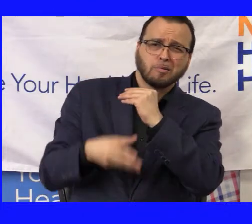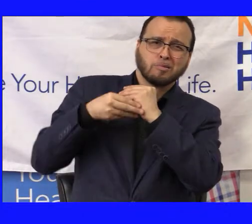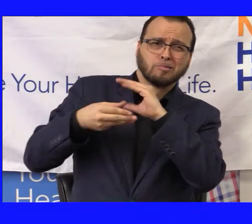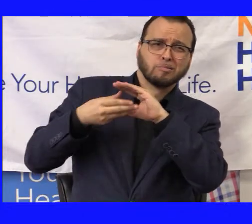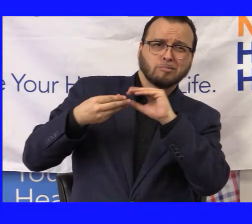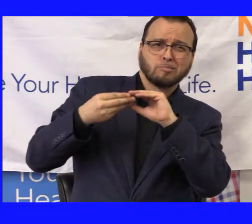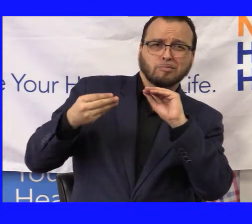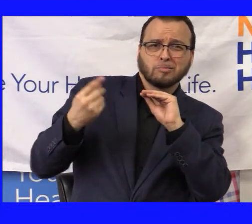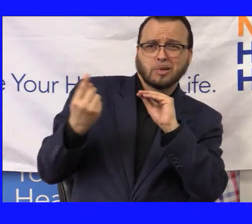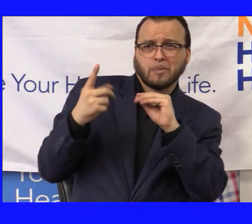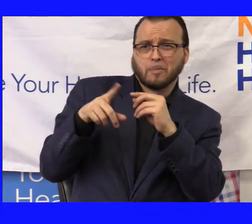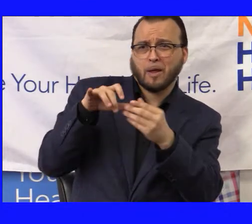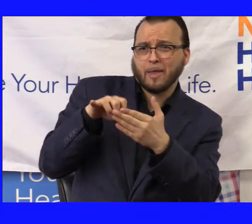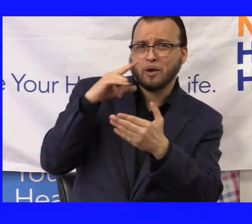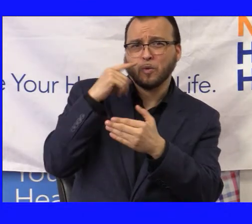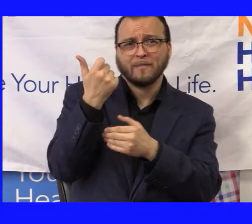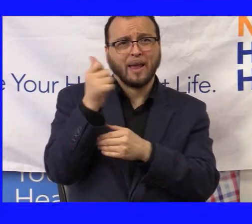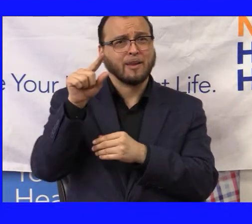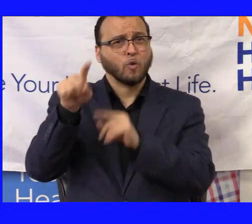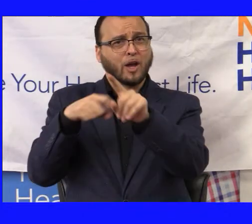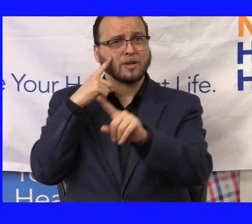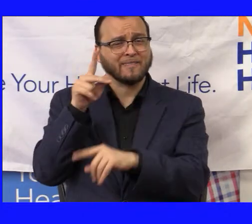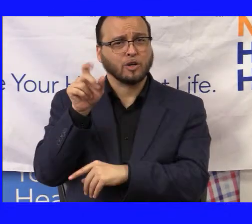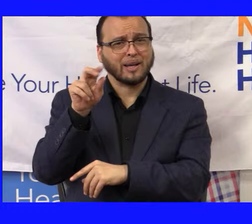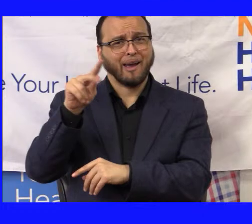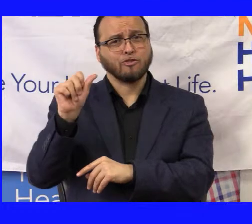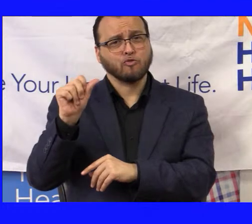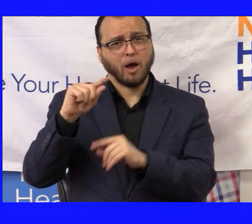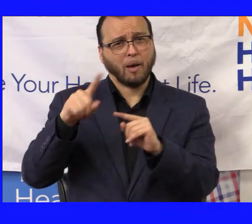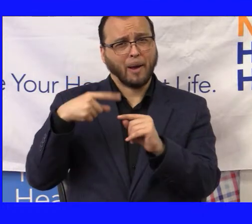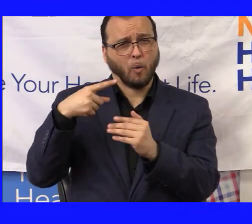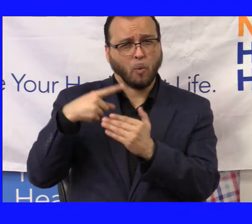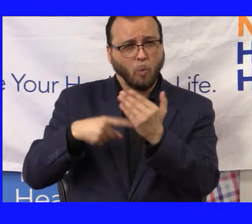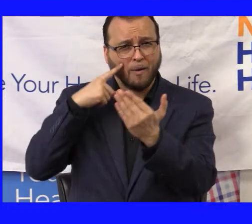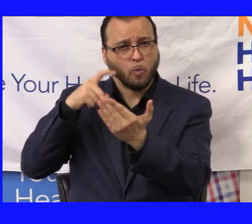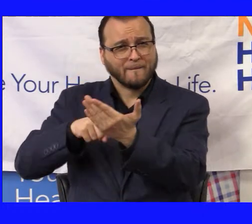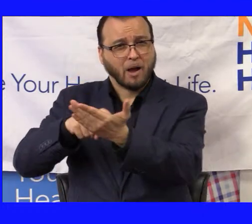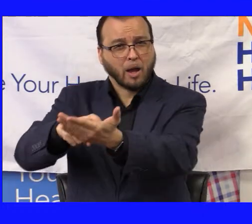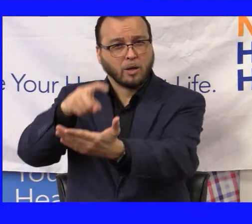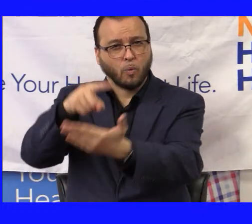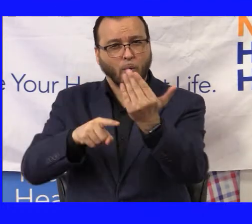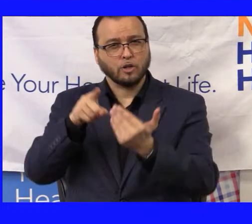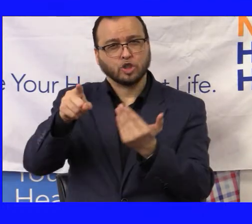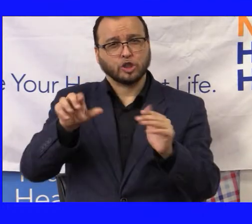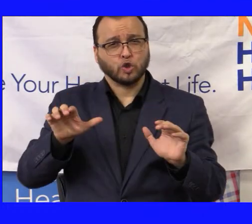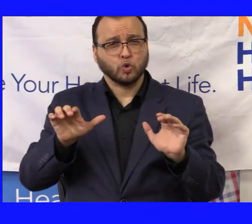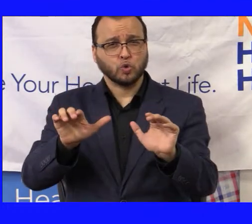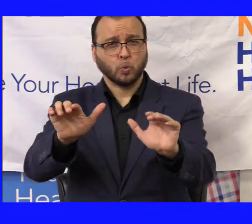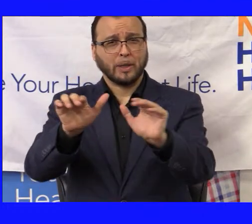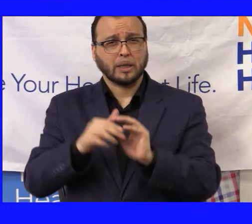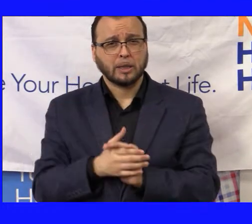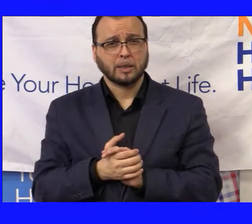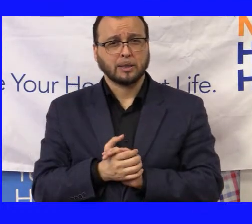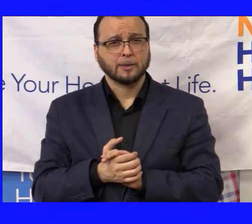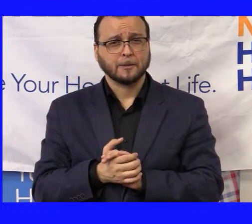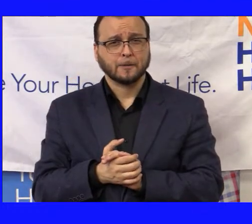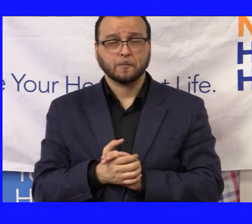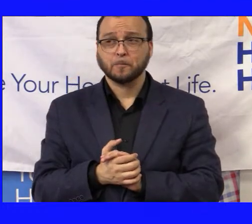or if you have any questions for Kenra about what we're finding and what she's doing.